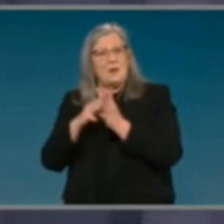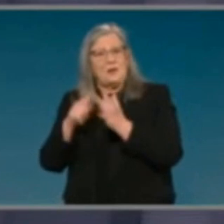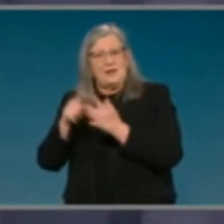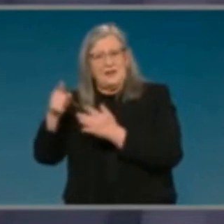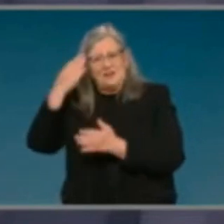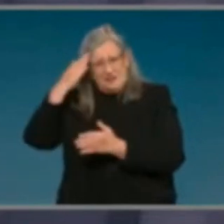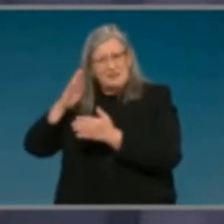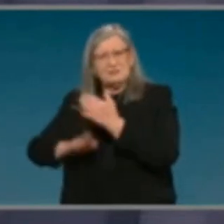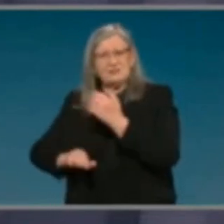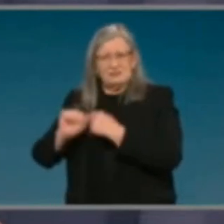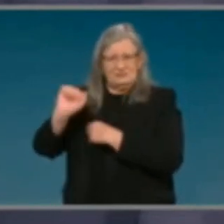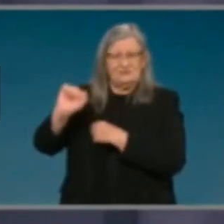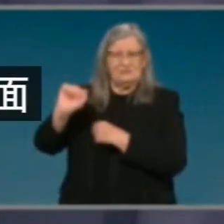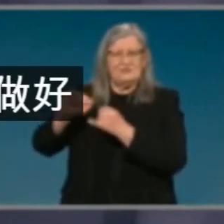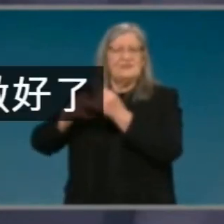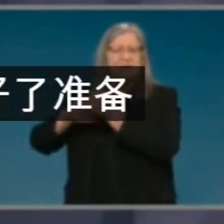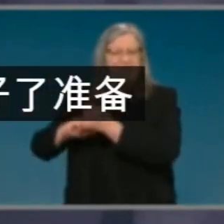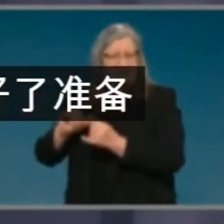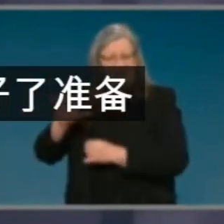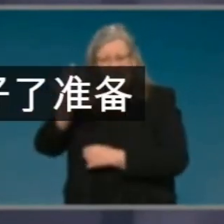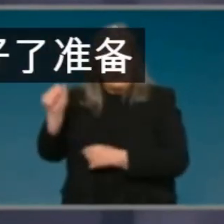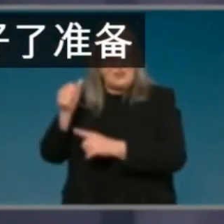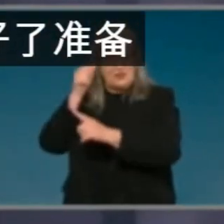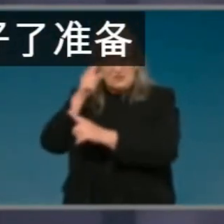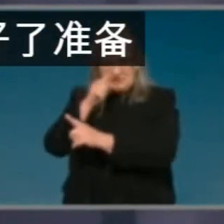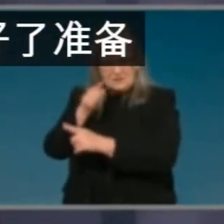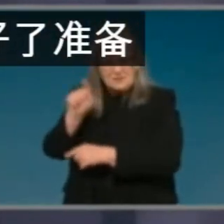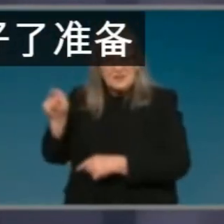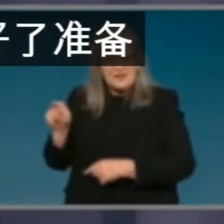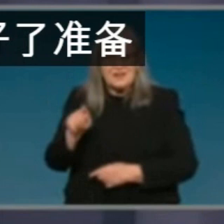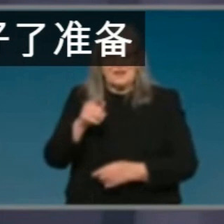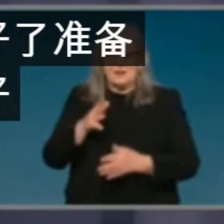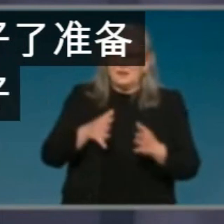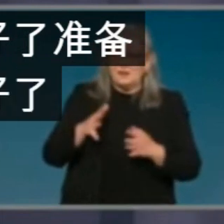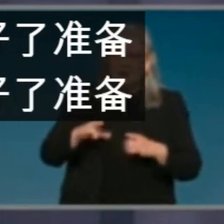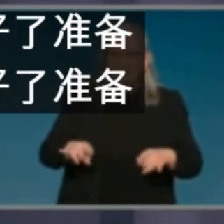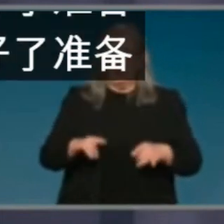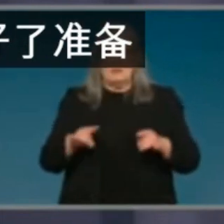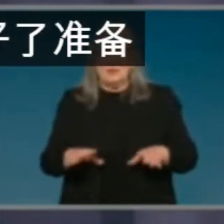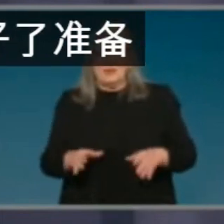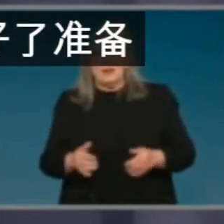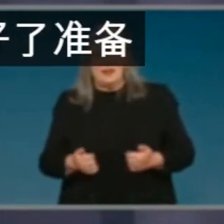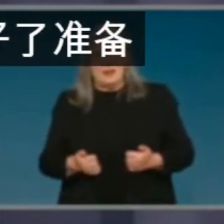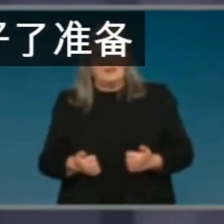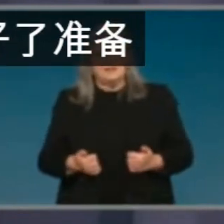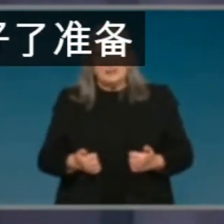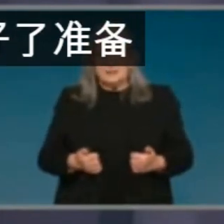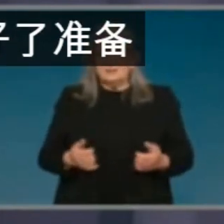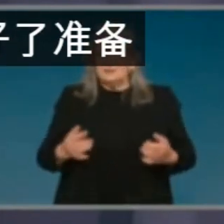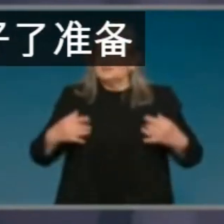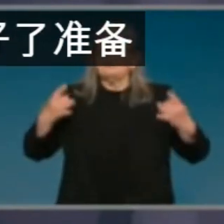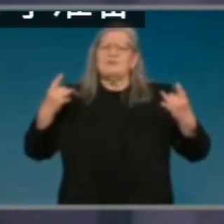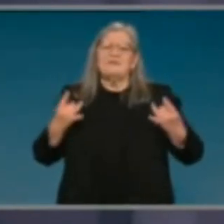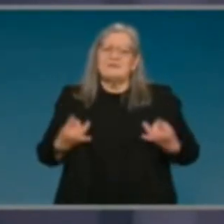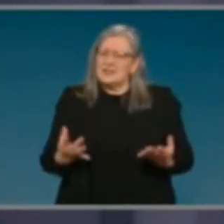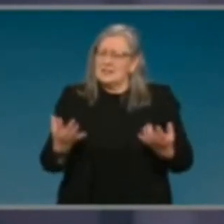just prepared in terms of our vaccination rates, but we're prepared in terms of our hospitals. And what we'll